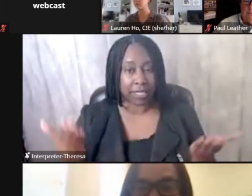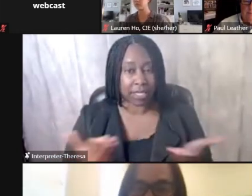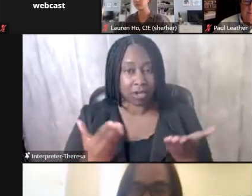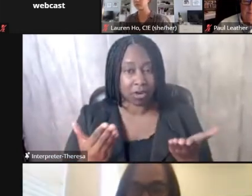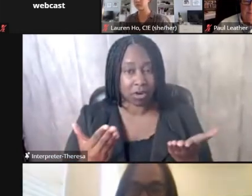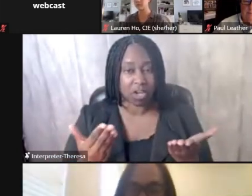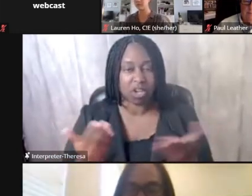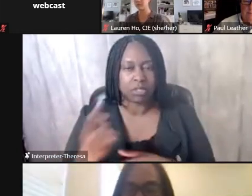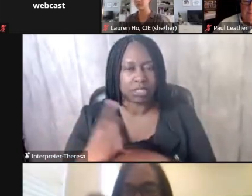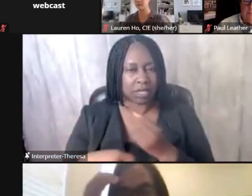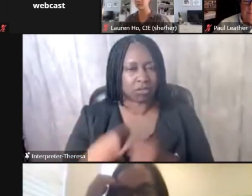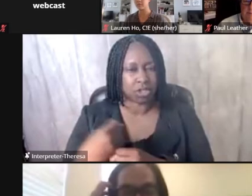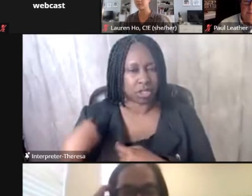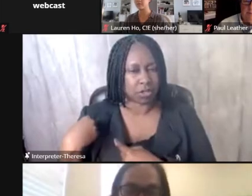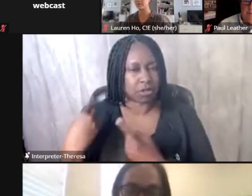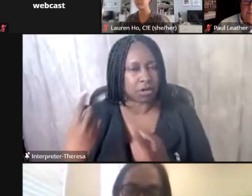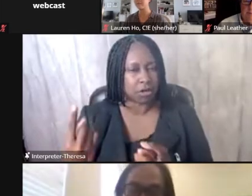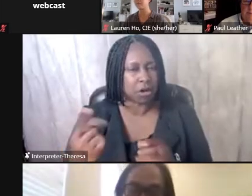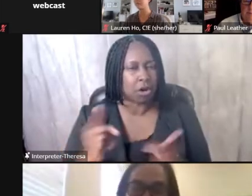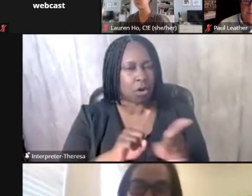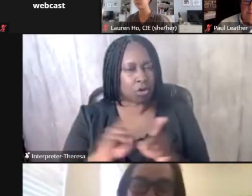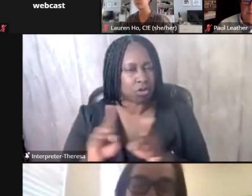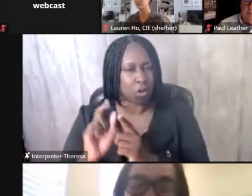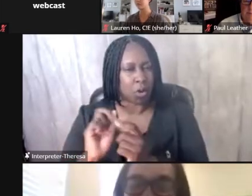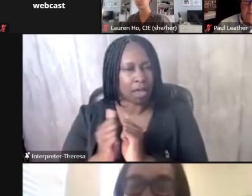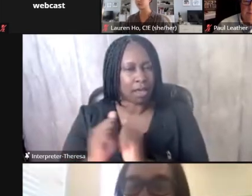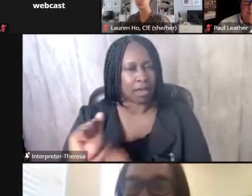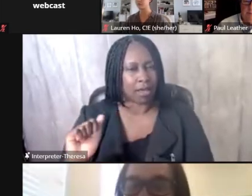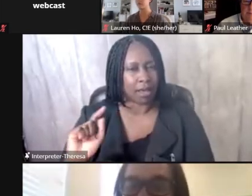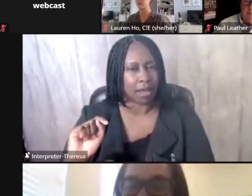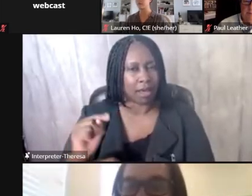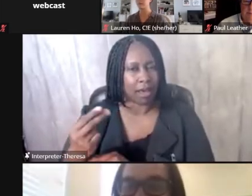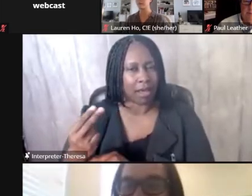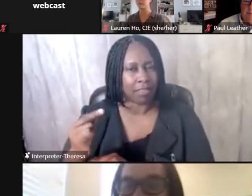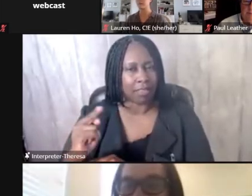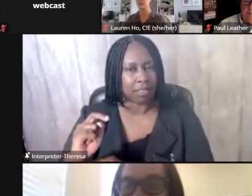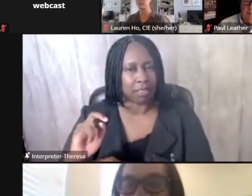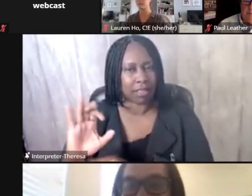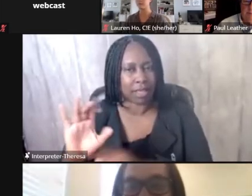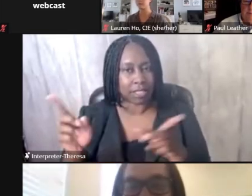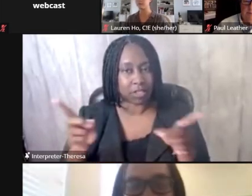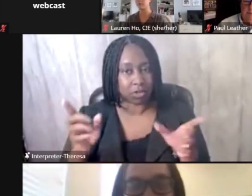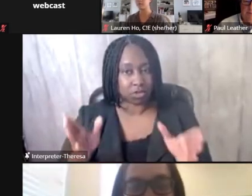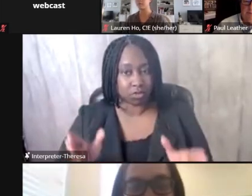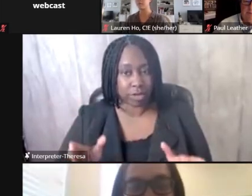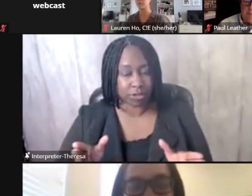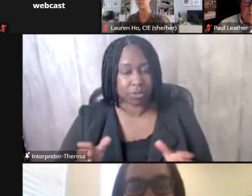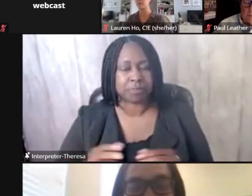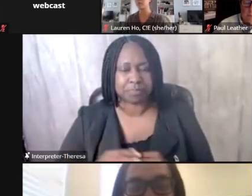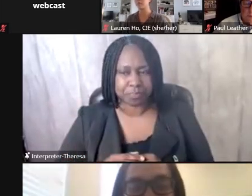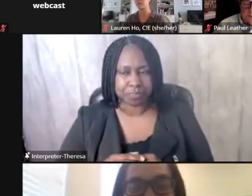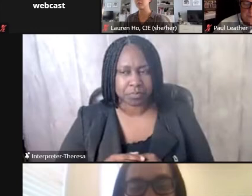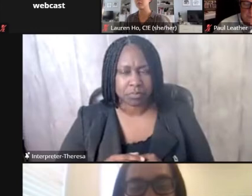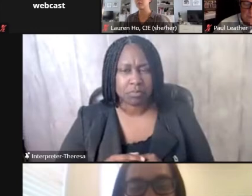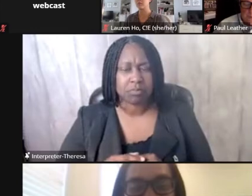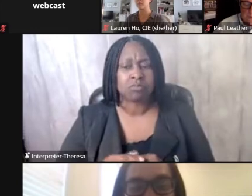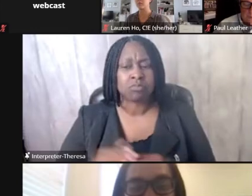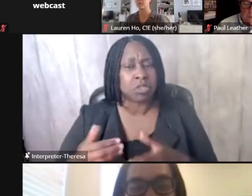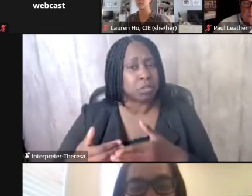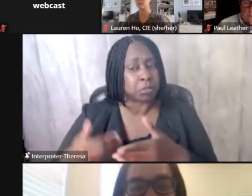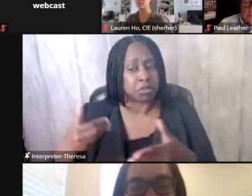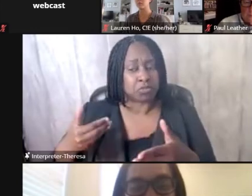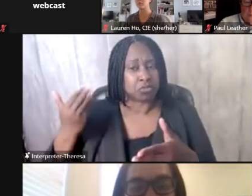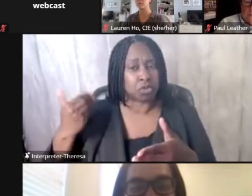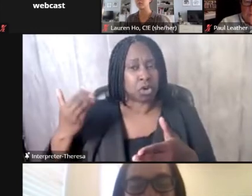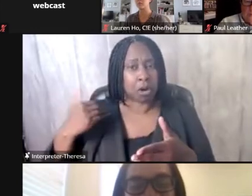director for our district. And before that, in leading to that, I didn't really aspire to be an